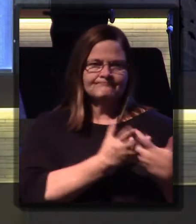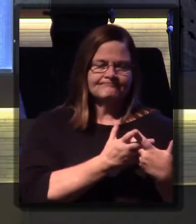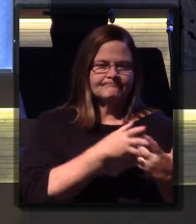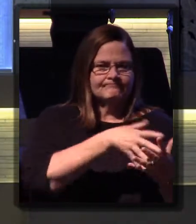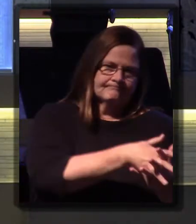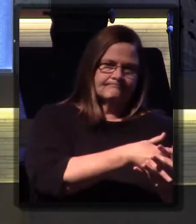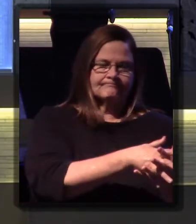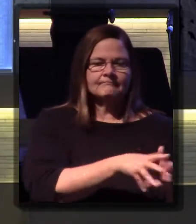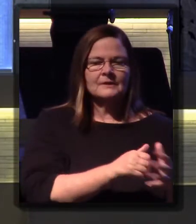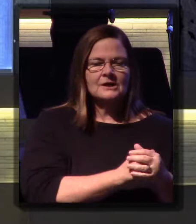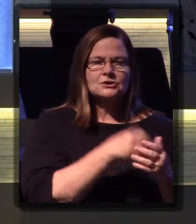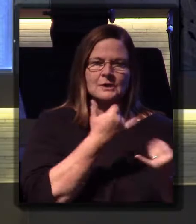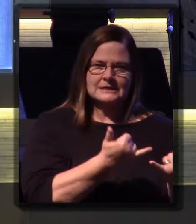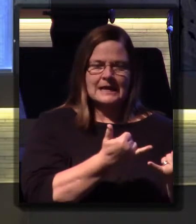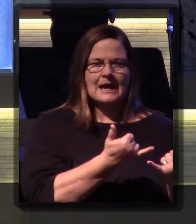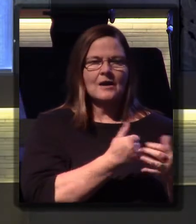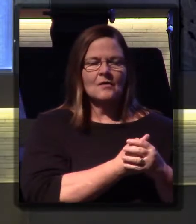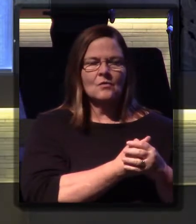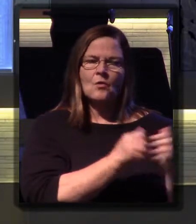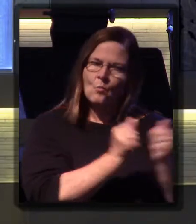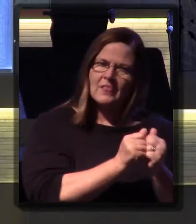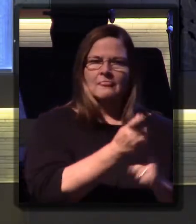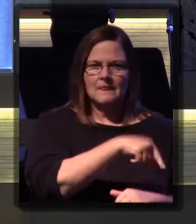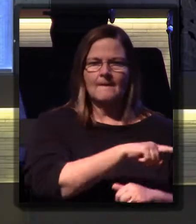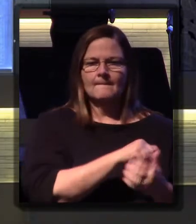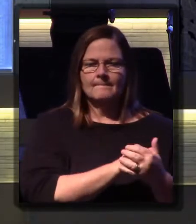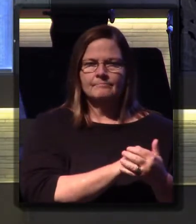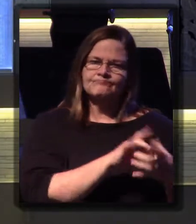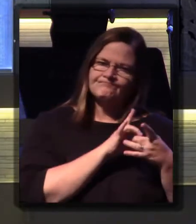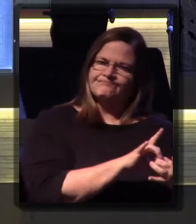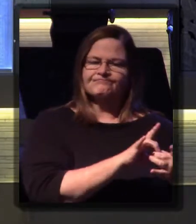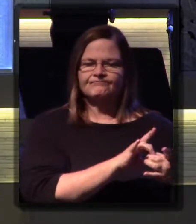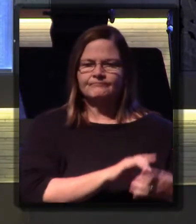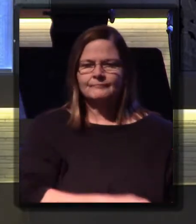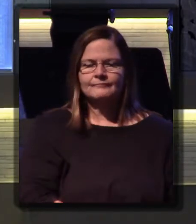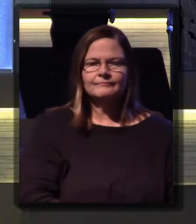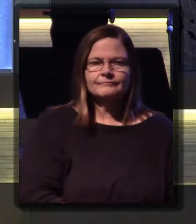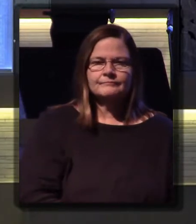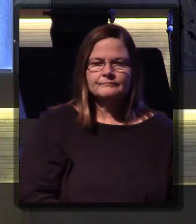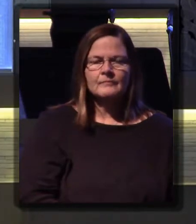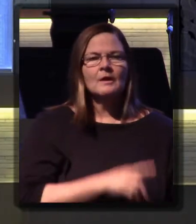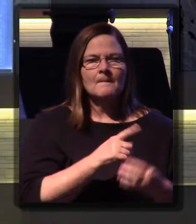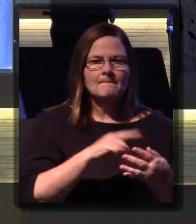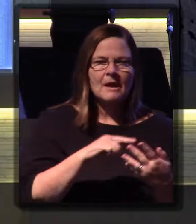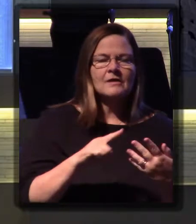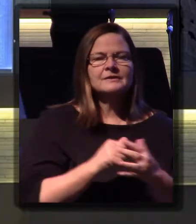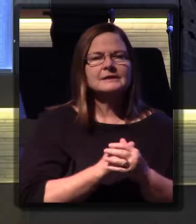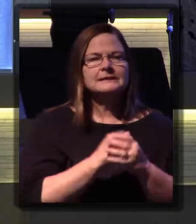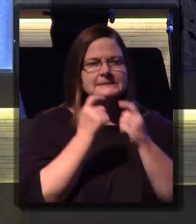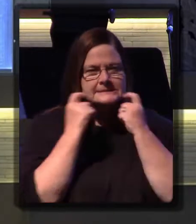not just fitting in, but being one of them. You have now taken your place among the scoffers, among the